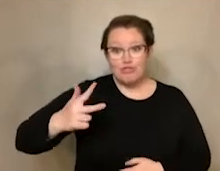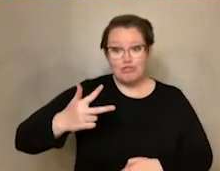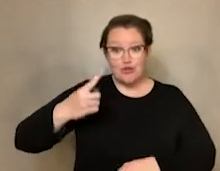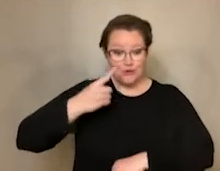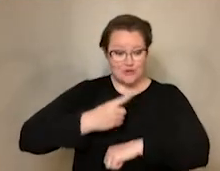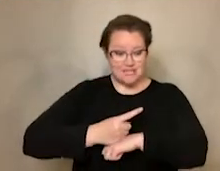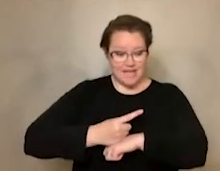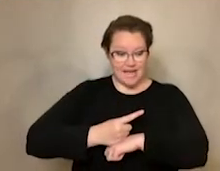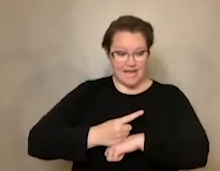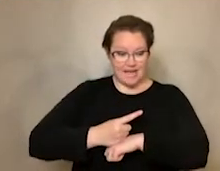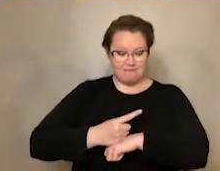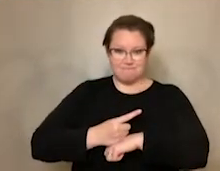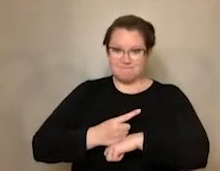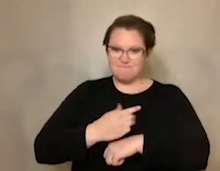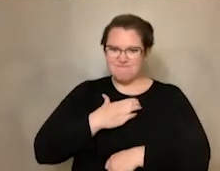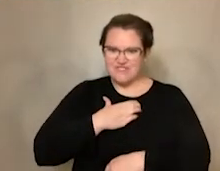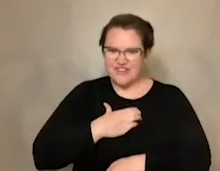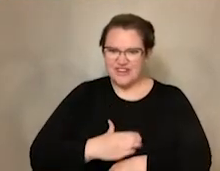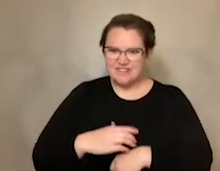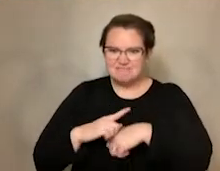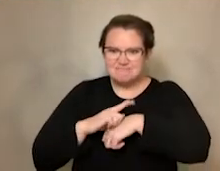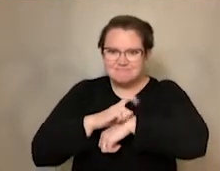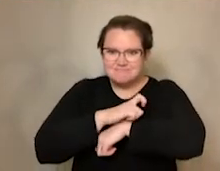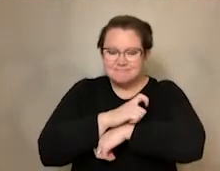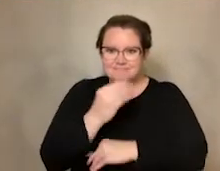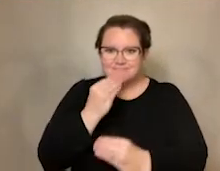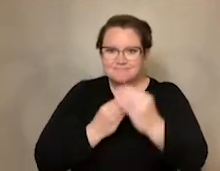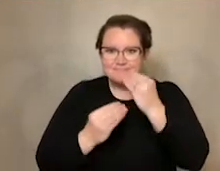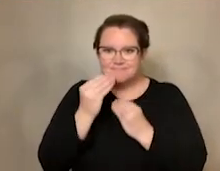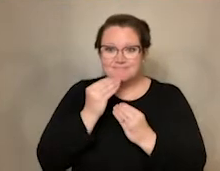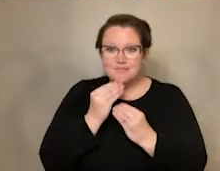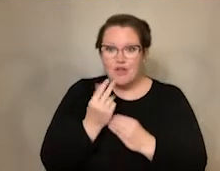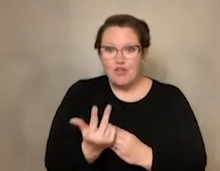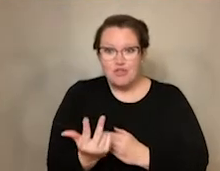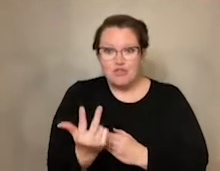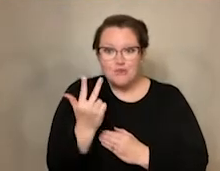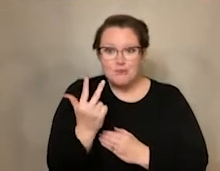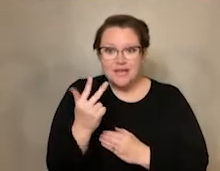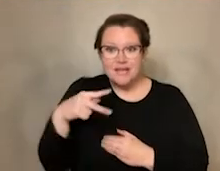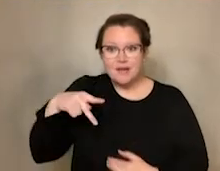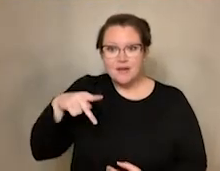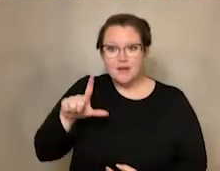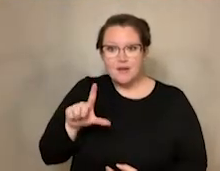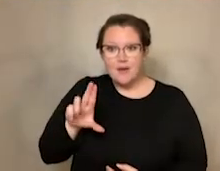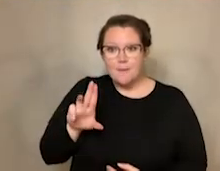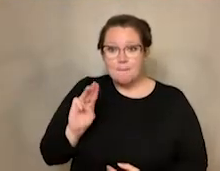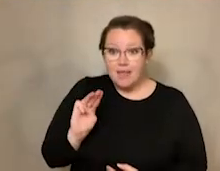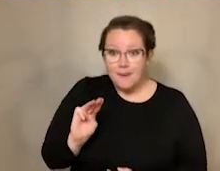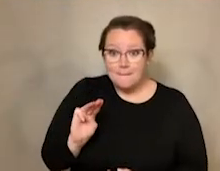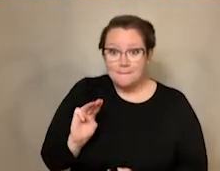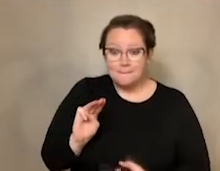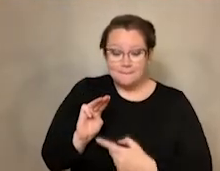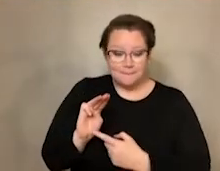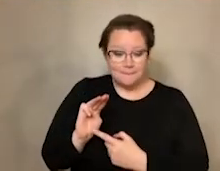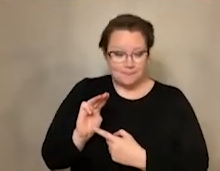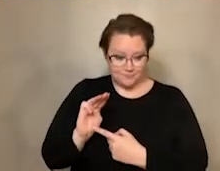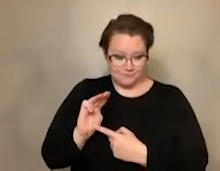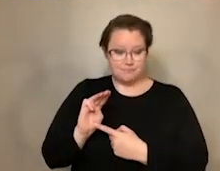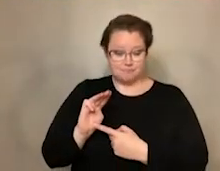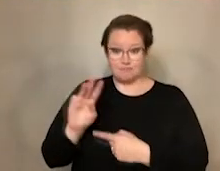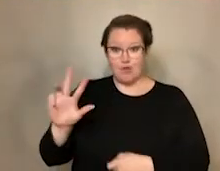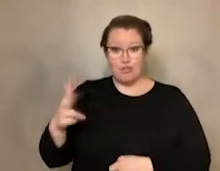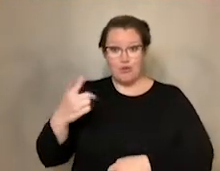day, the very hungry caterpillar ate through 3 plums. El tercer